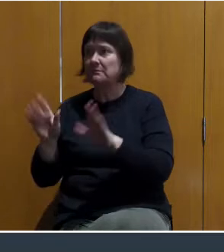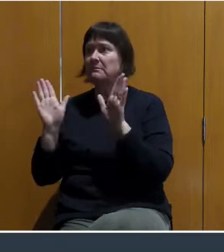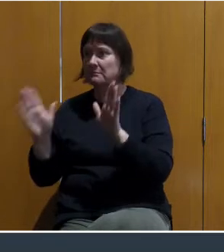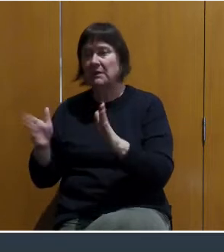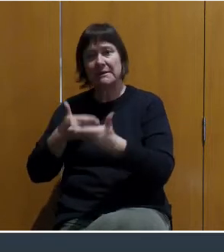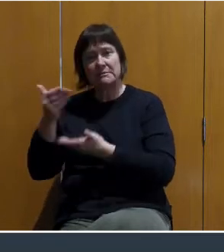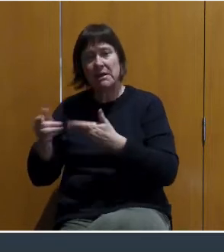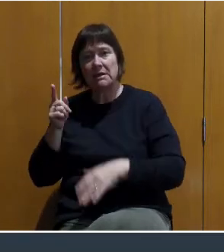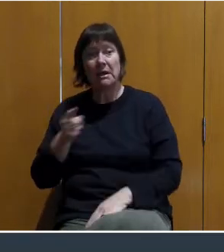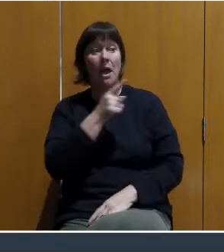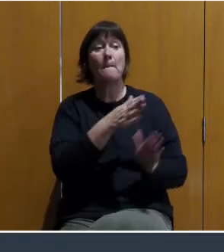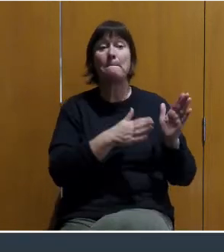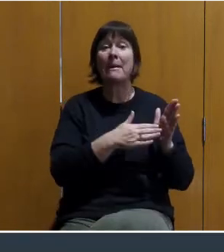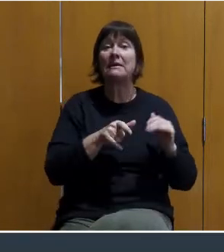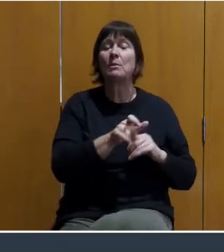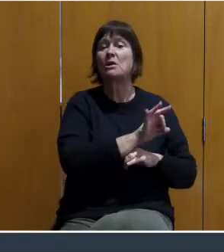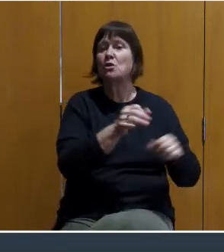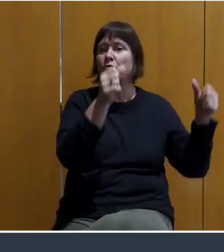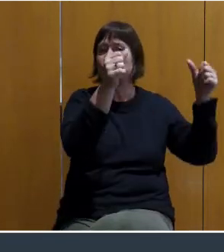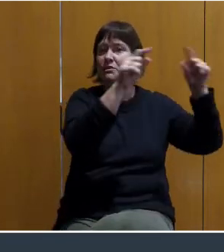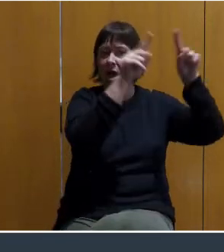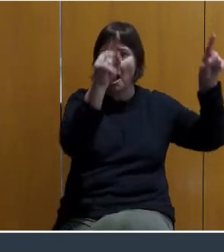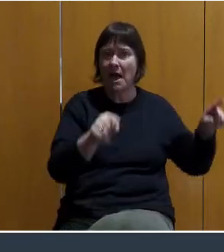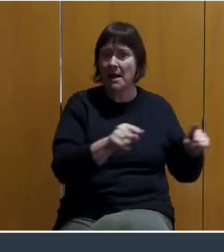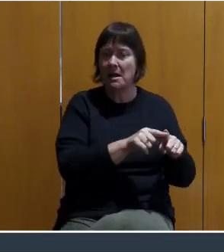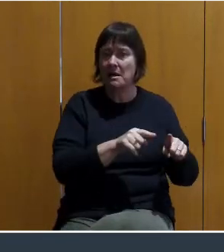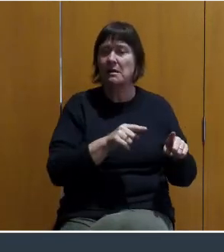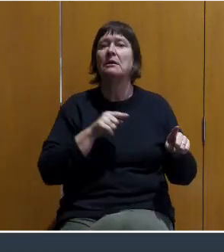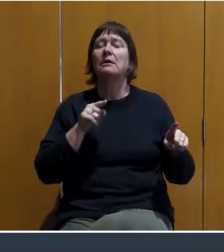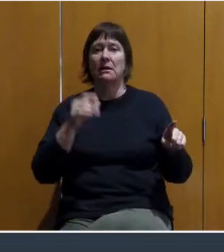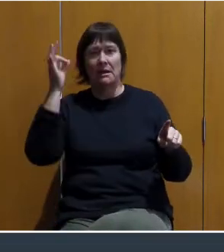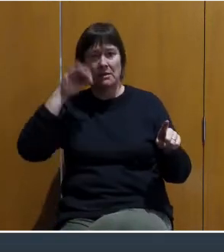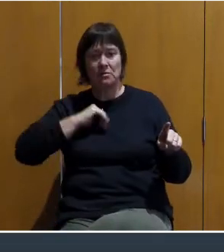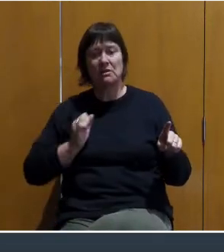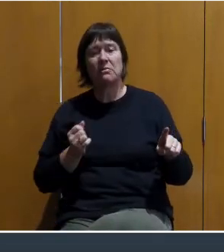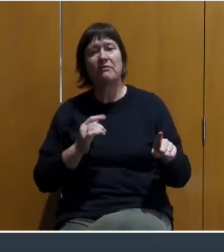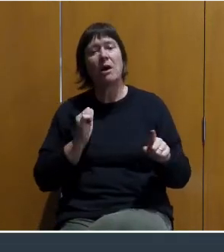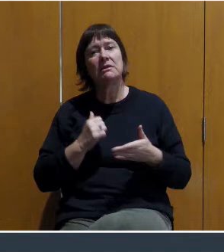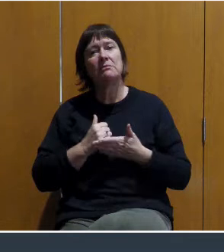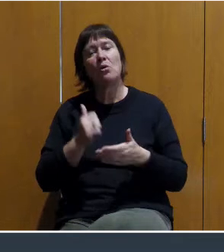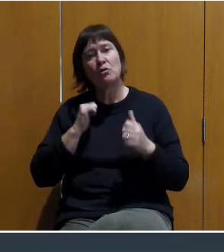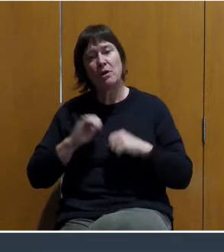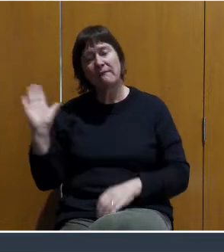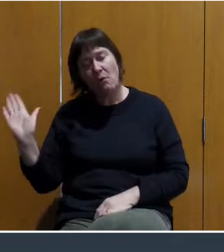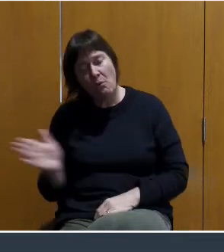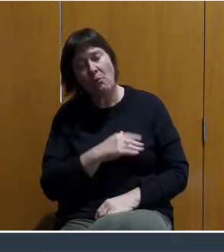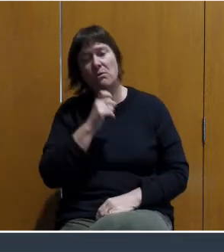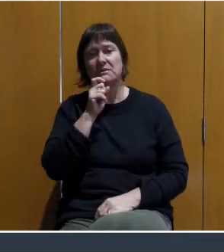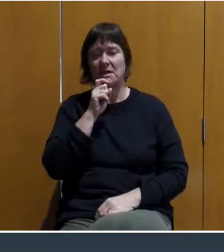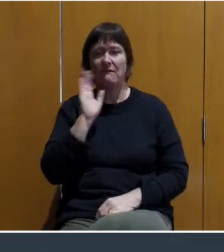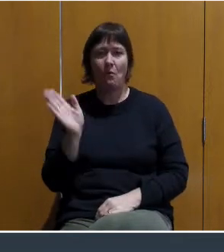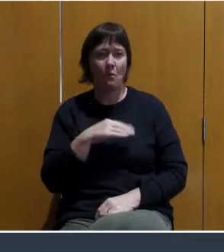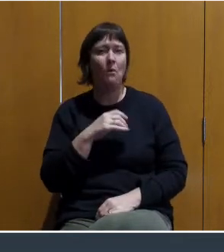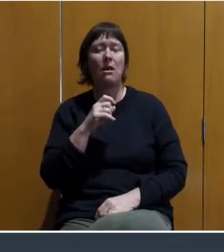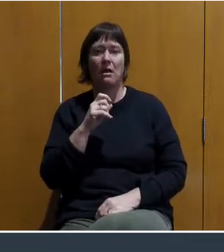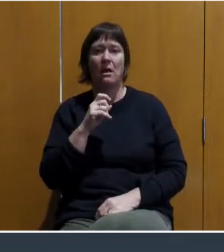dog signage at Maggie's Way. To meet your active enforcement objective, Council needs to provide support and training for all staff, all